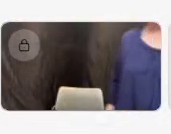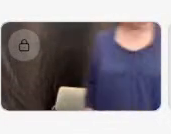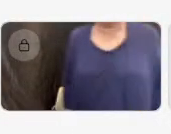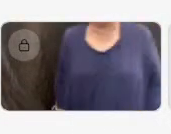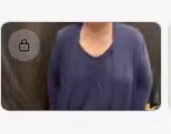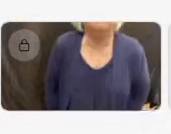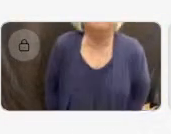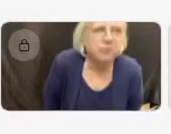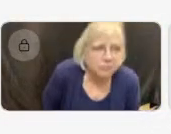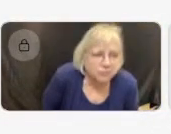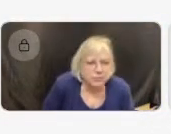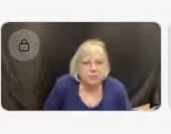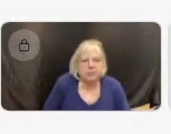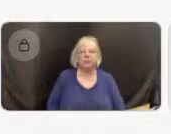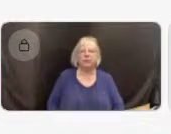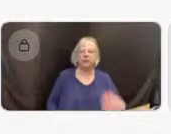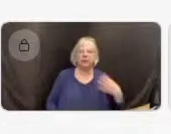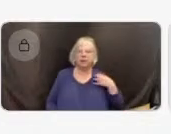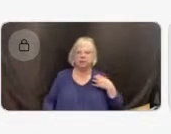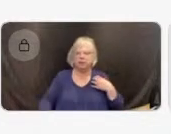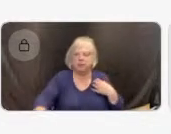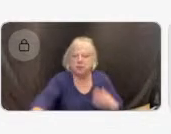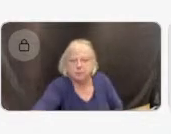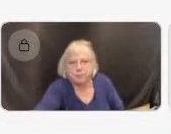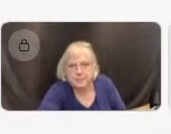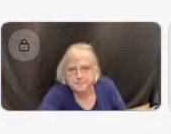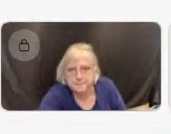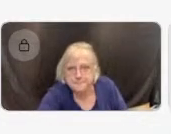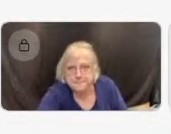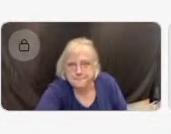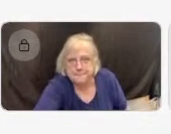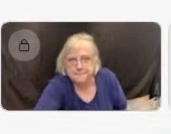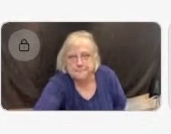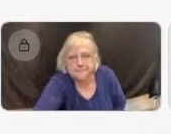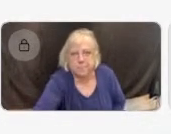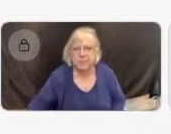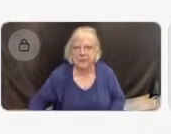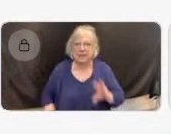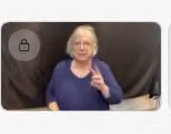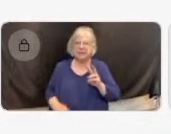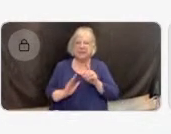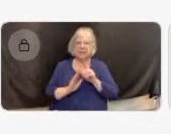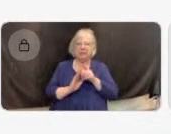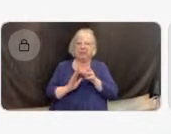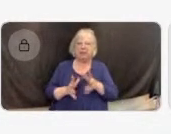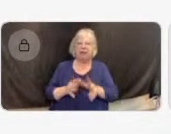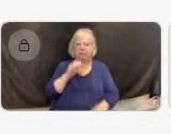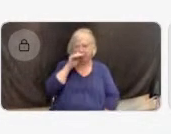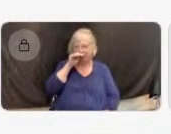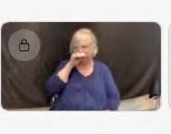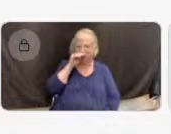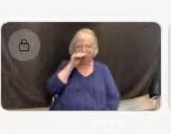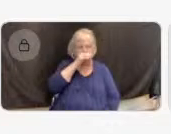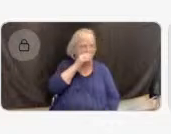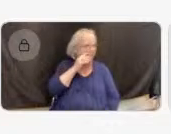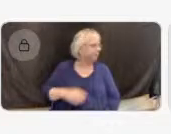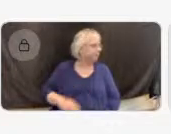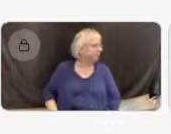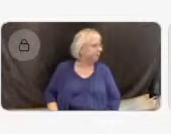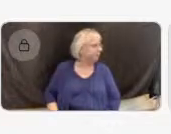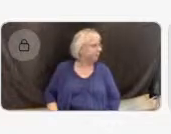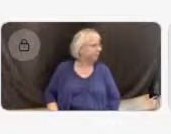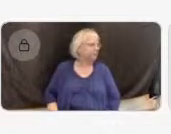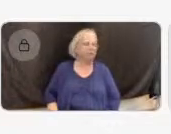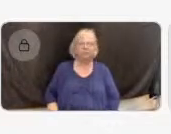I have about 6 minutes left, so. Okay, next slide. You got to give us credit for how slow he is on the